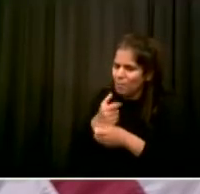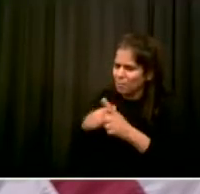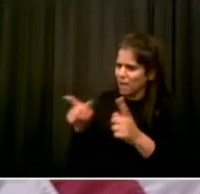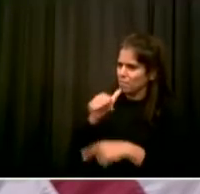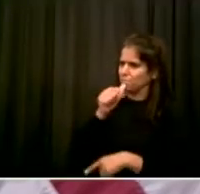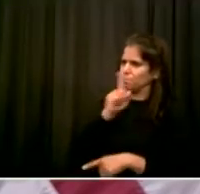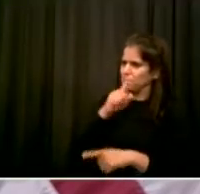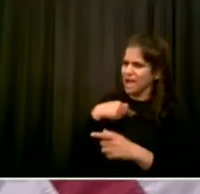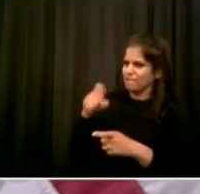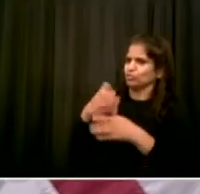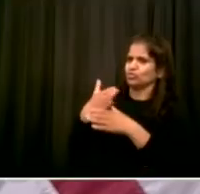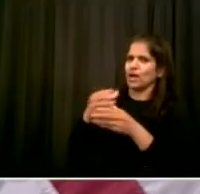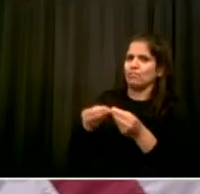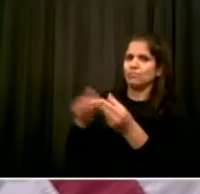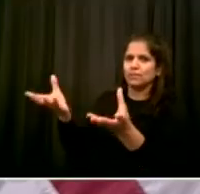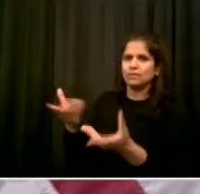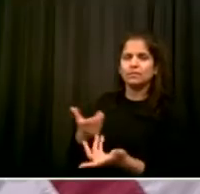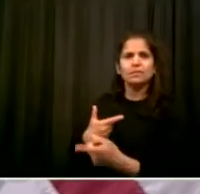through with?